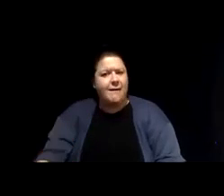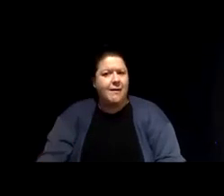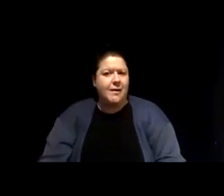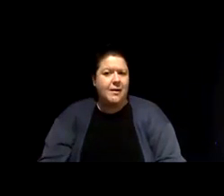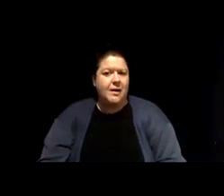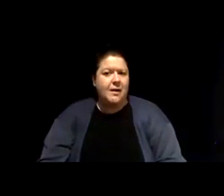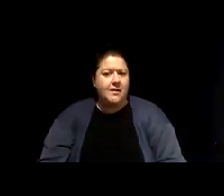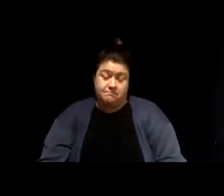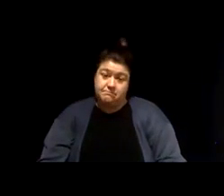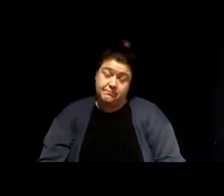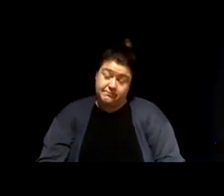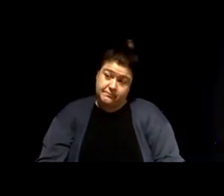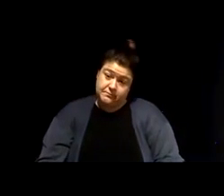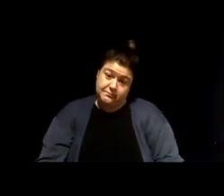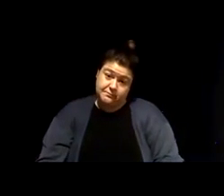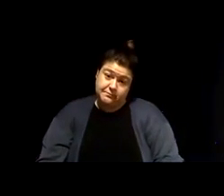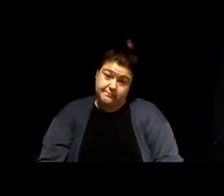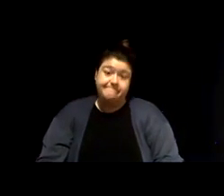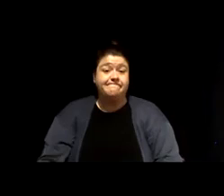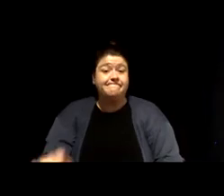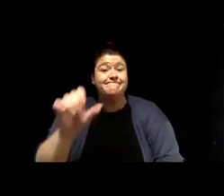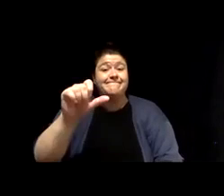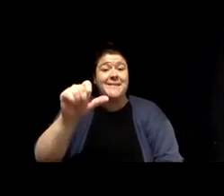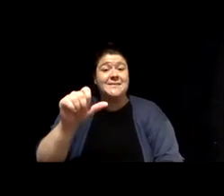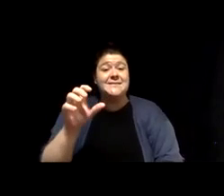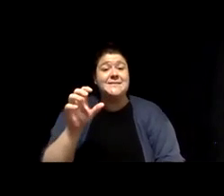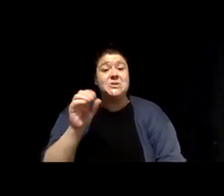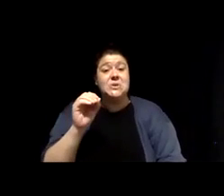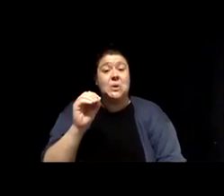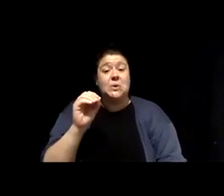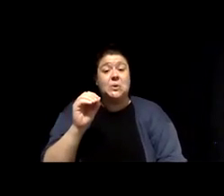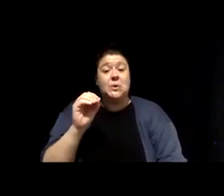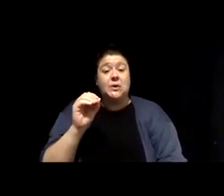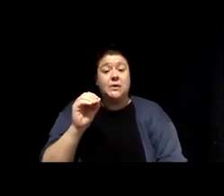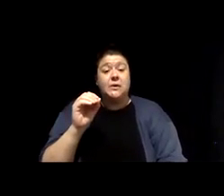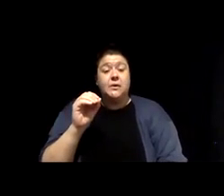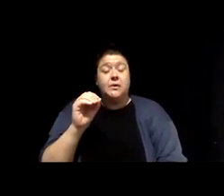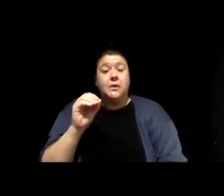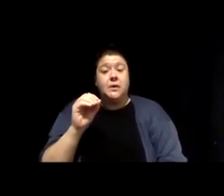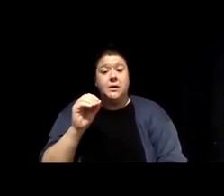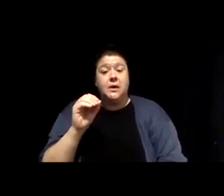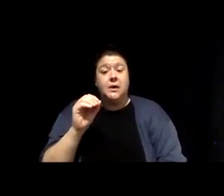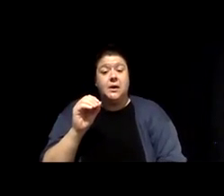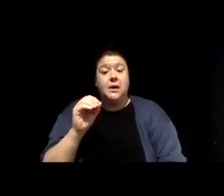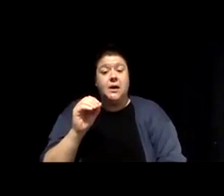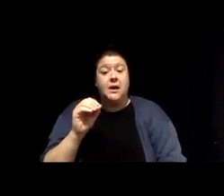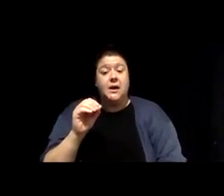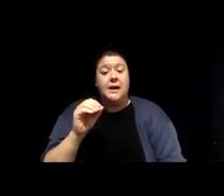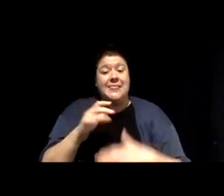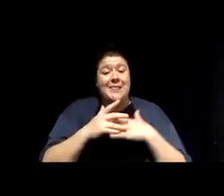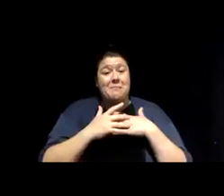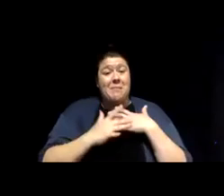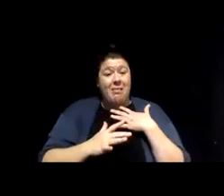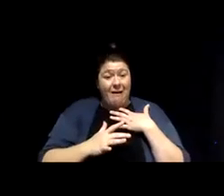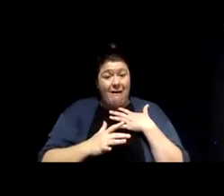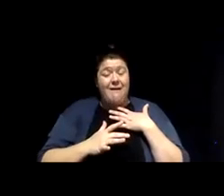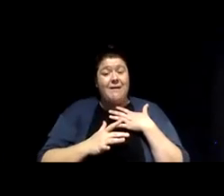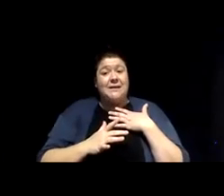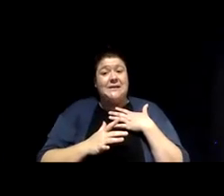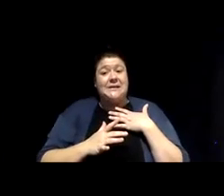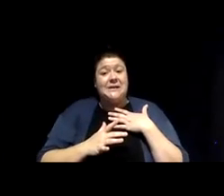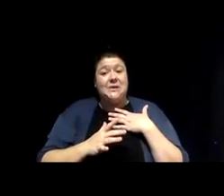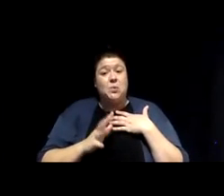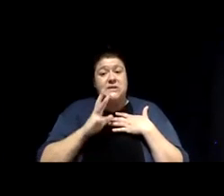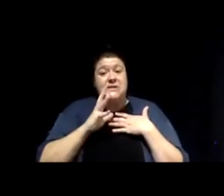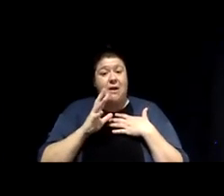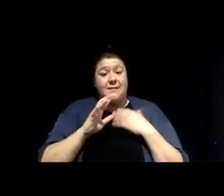related to the blood? Yeah, so so in the blood, we talked a